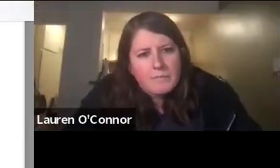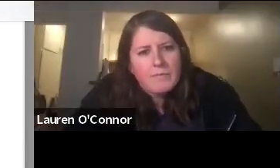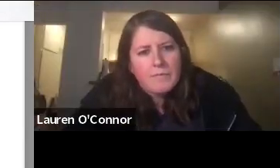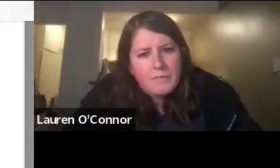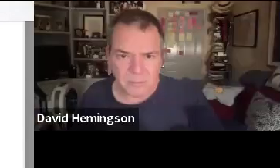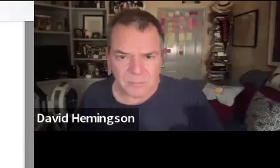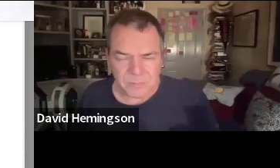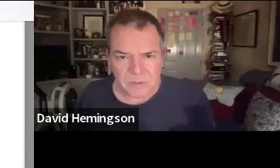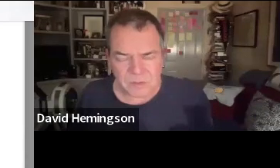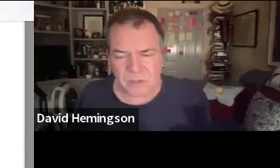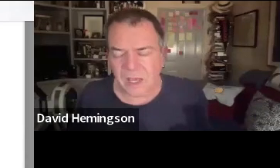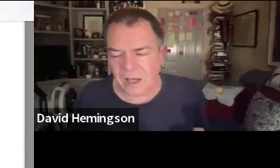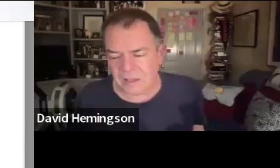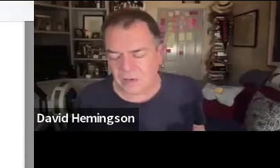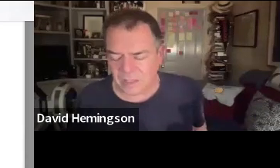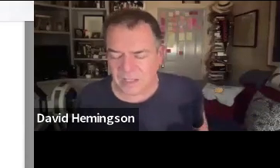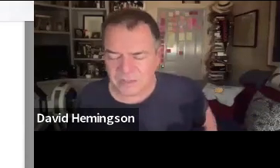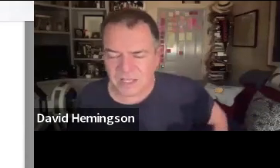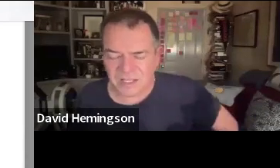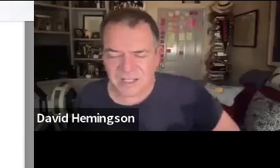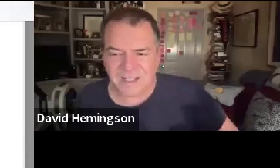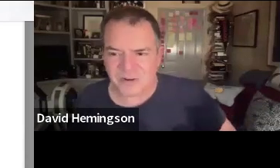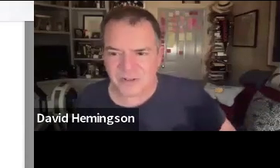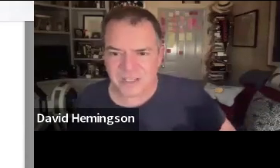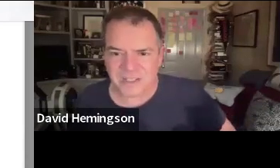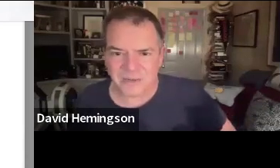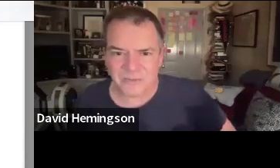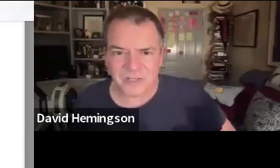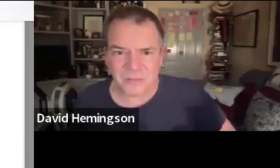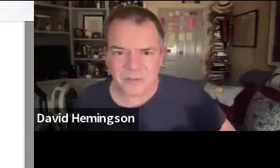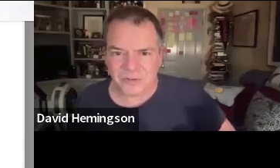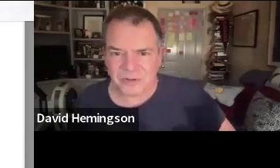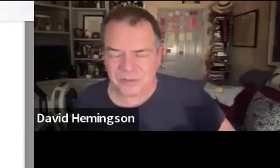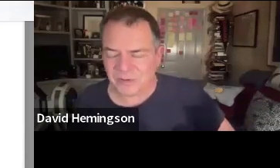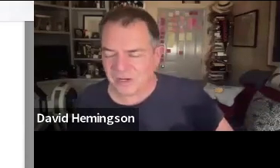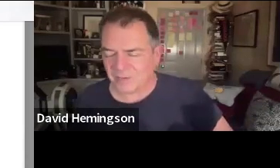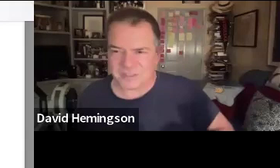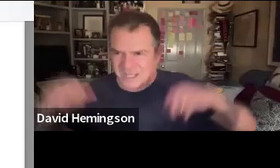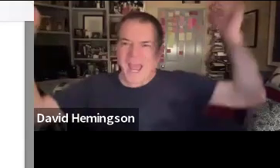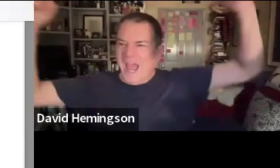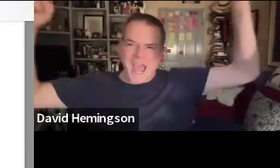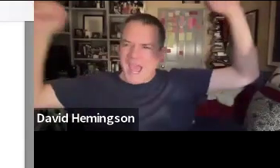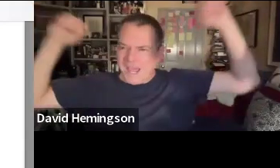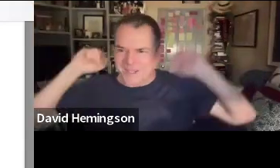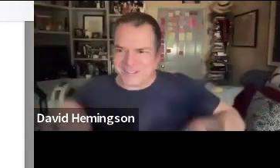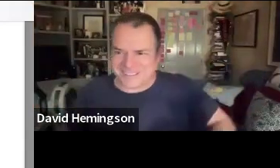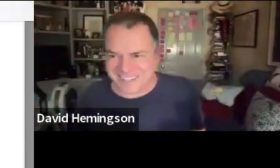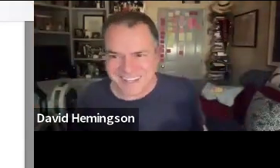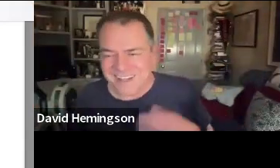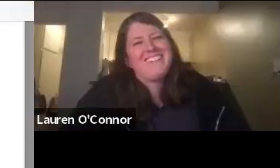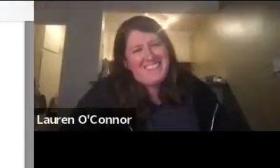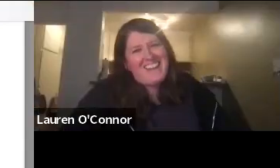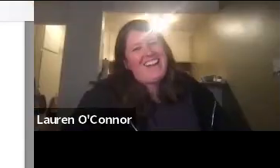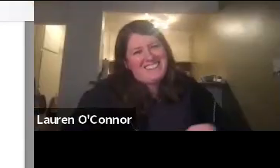story. So yeah, you know, and like you say, and then the kids are all like, you know, we accompany you in your grief, happy Hanukkah. Everybody's like, yeah, you know, it's